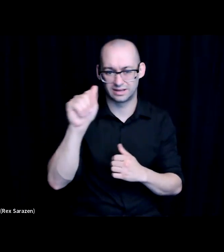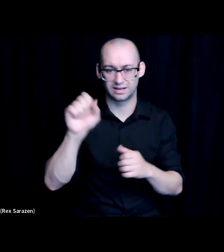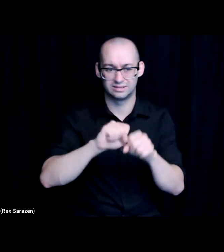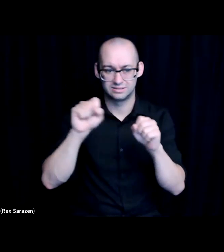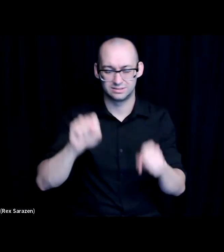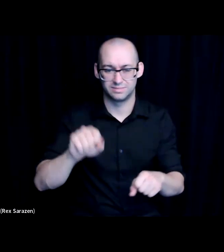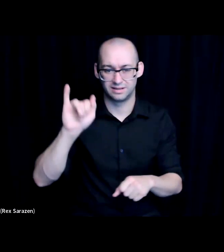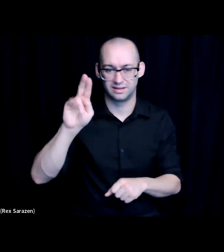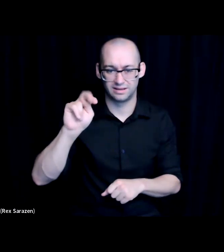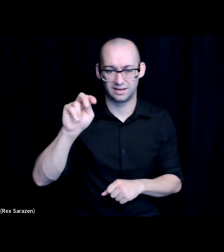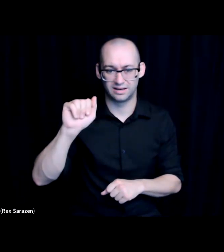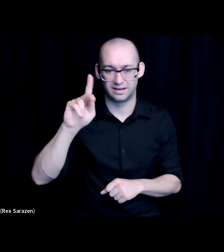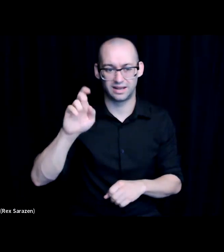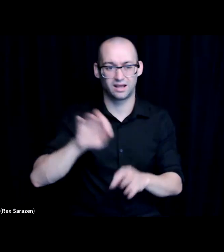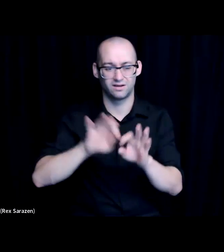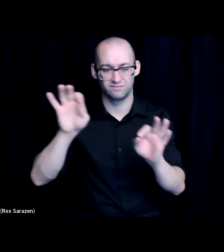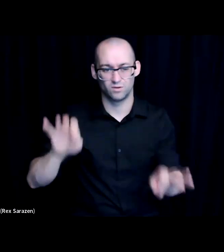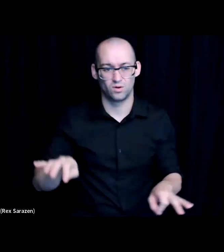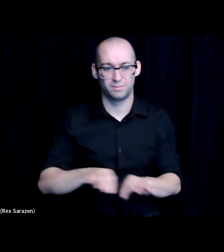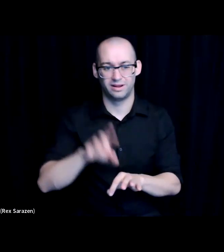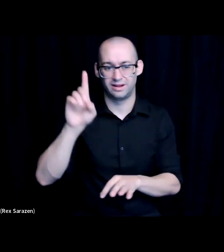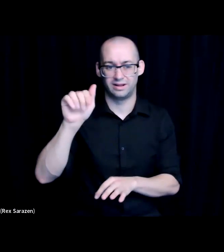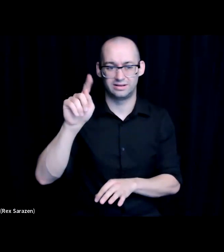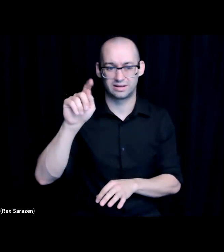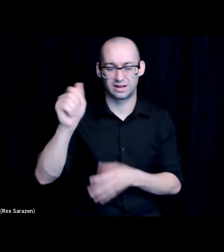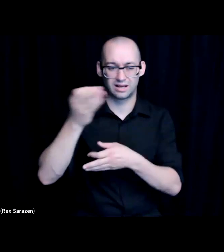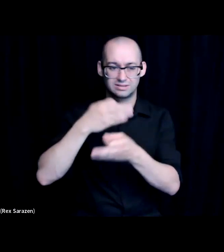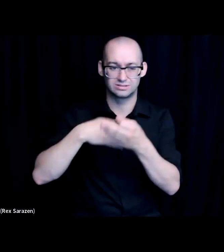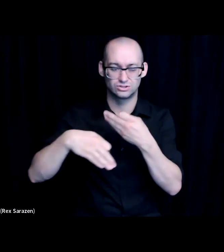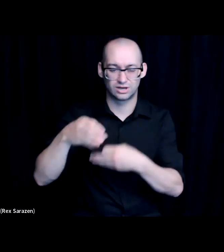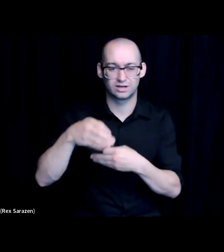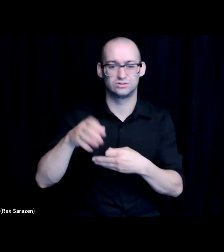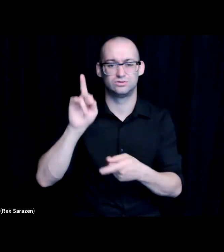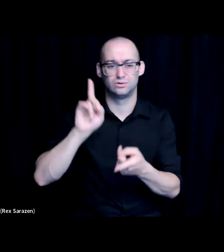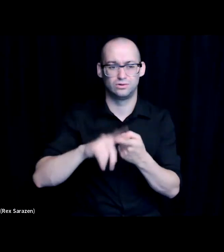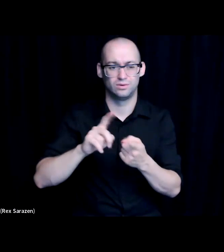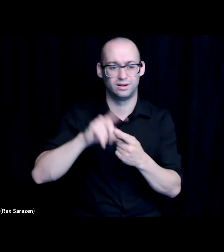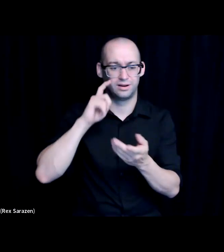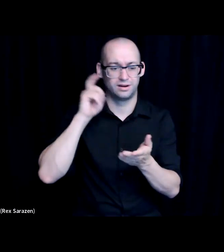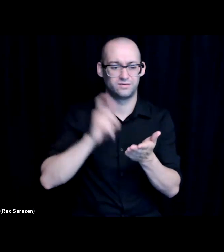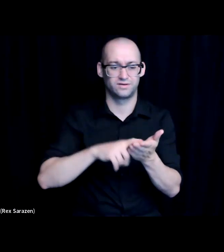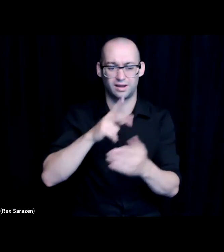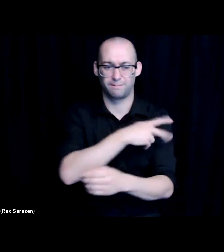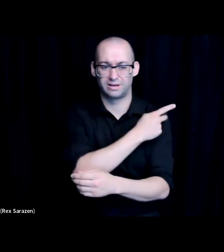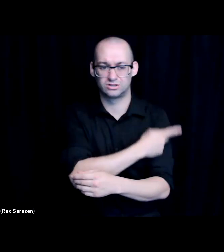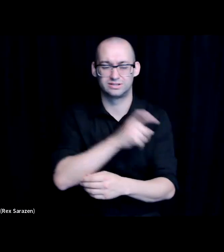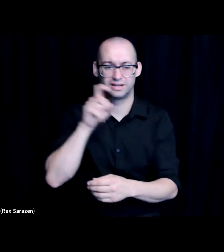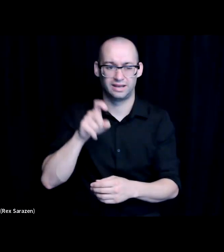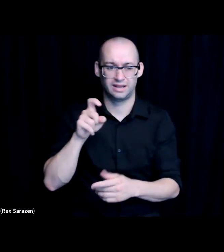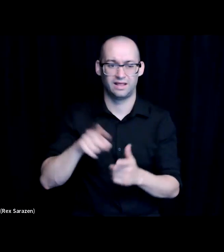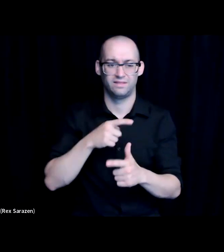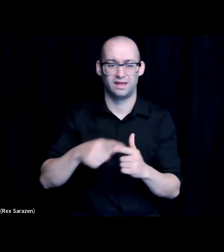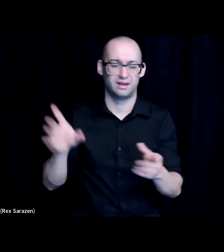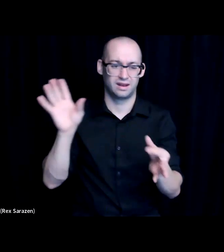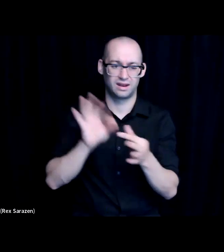intake forms, data exchange to identify the patient's needs and then connect